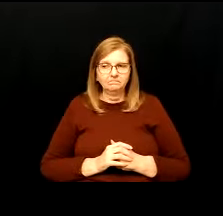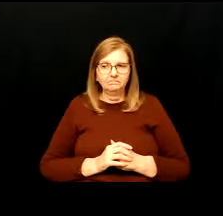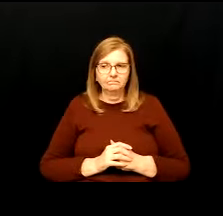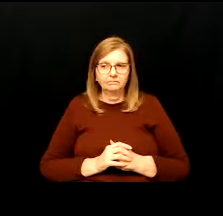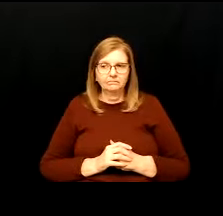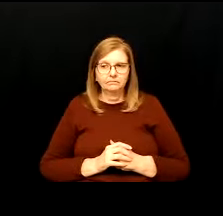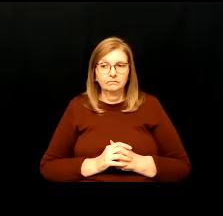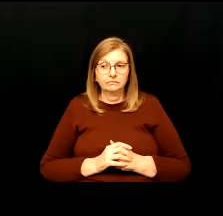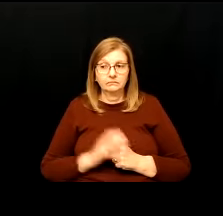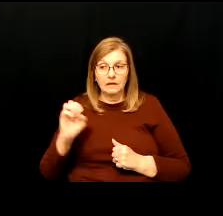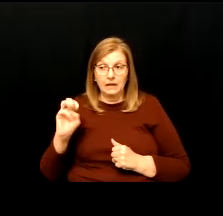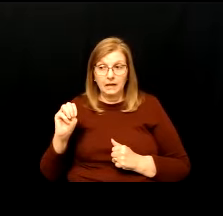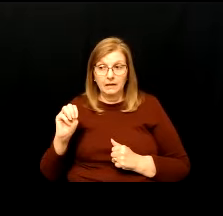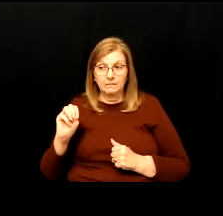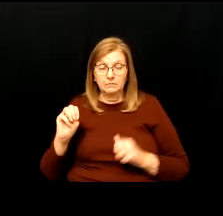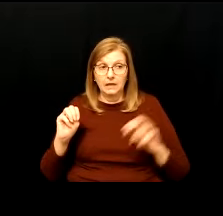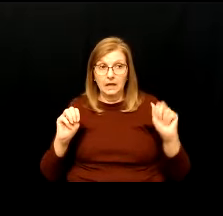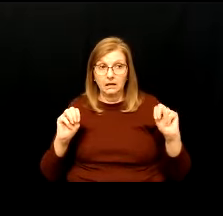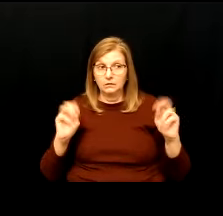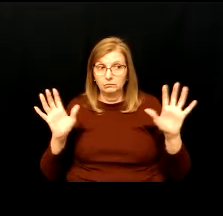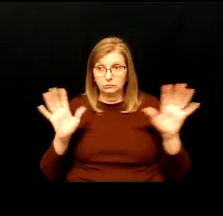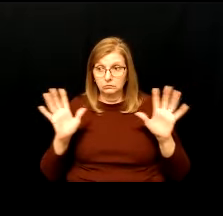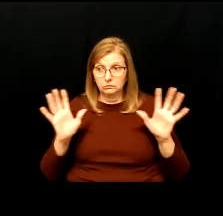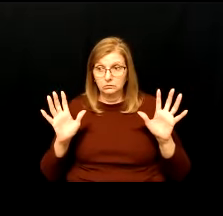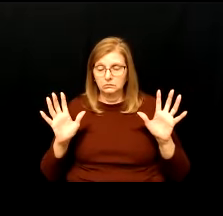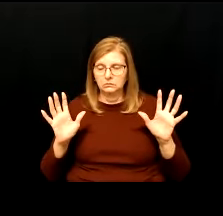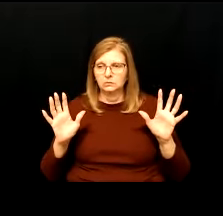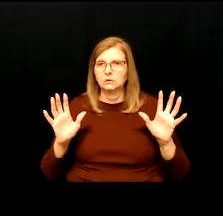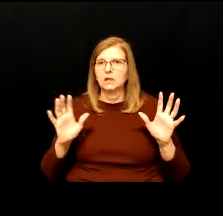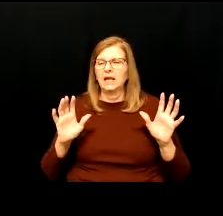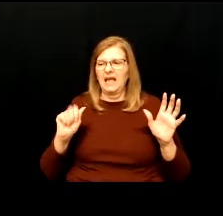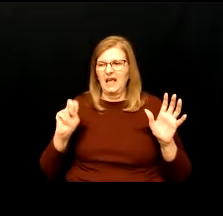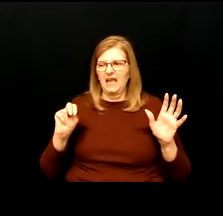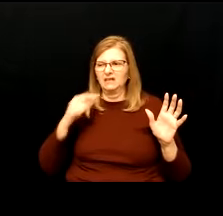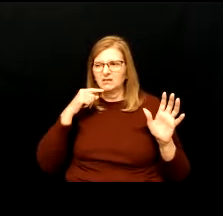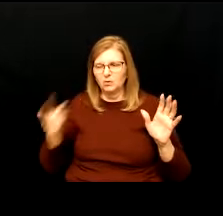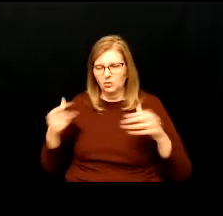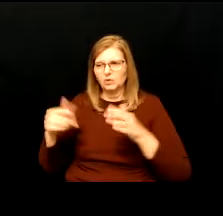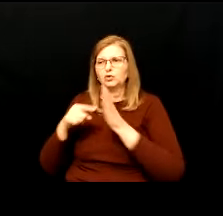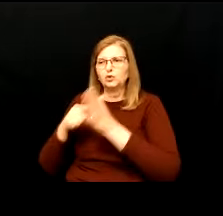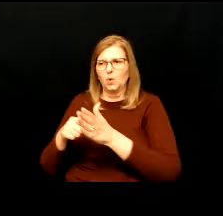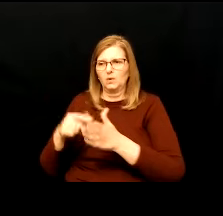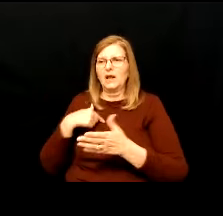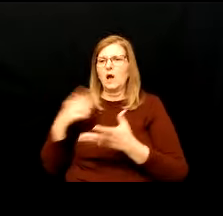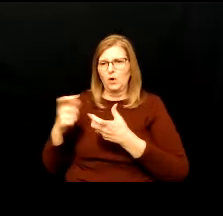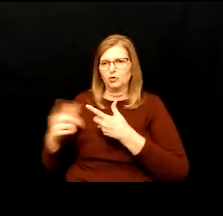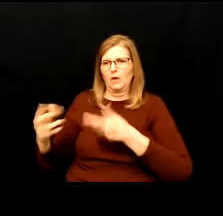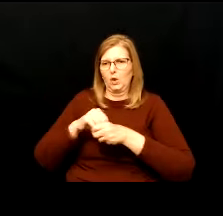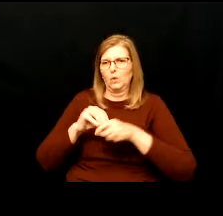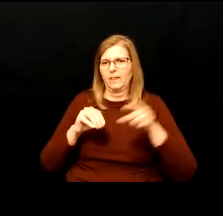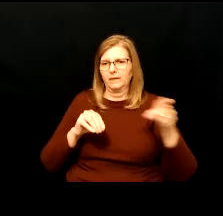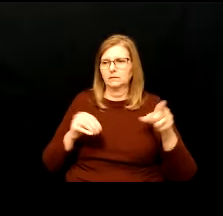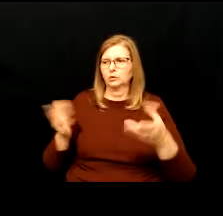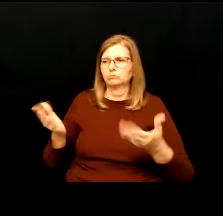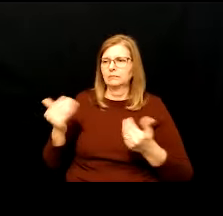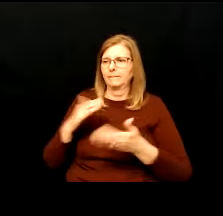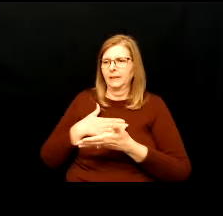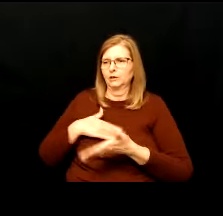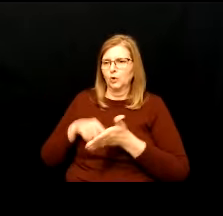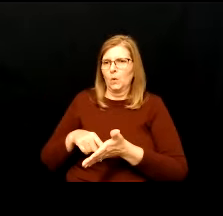And do you want to keep going, or do you want me to show this? I would love for you to show that, because that is what I wanted to include on this online.